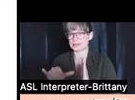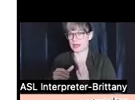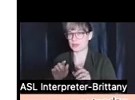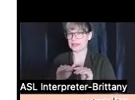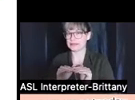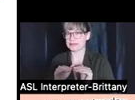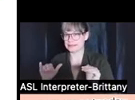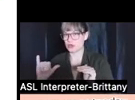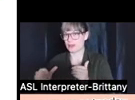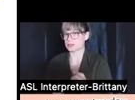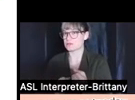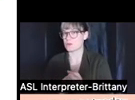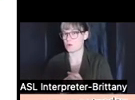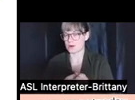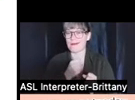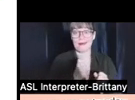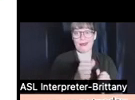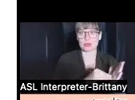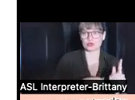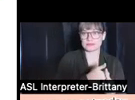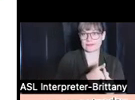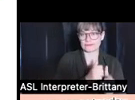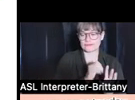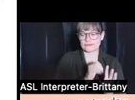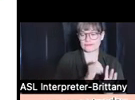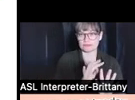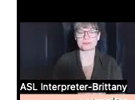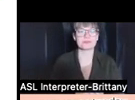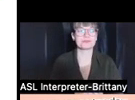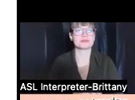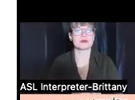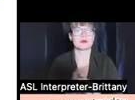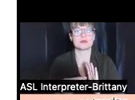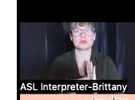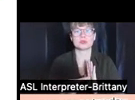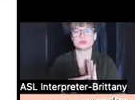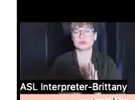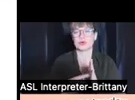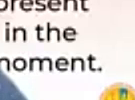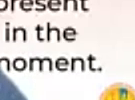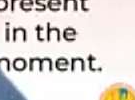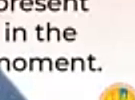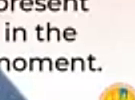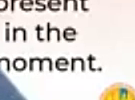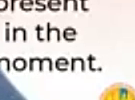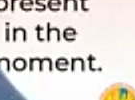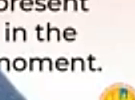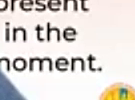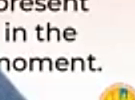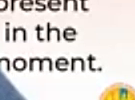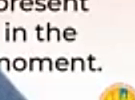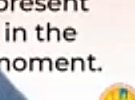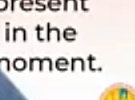with a video, and what I'm going to do is stop sharing this way and start sharing another way. Give me 1 second.